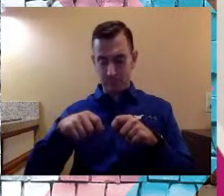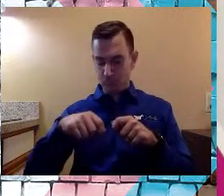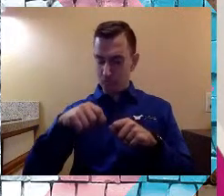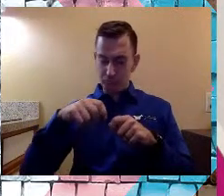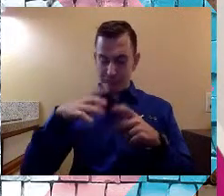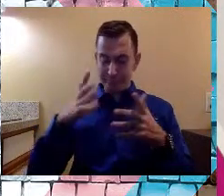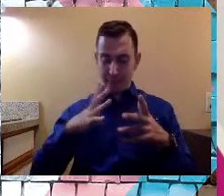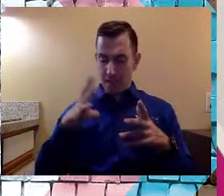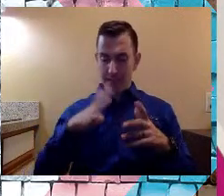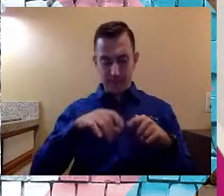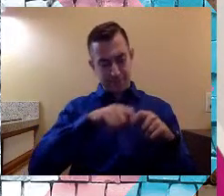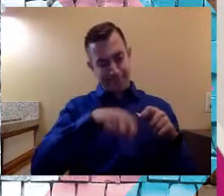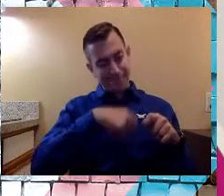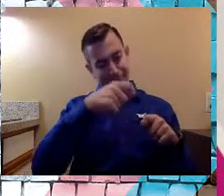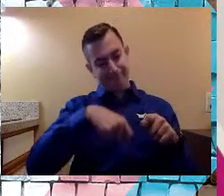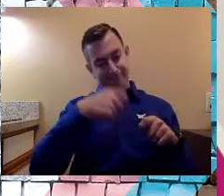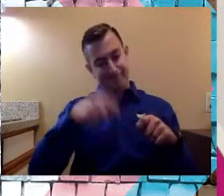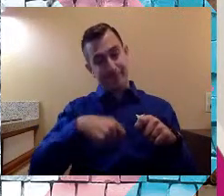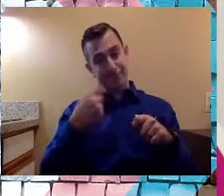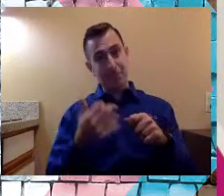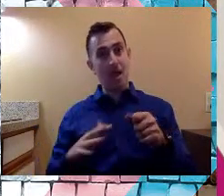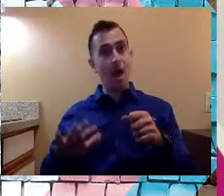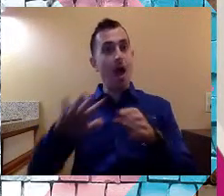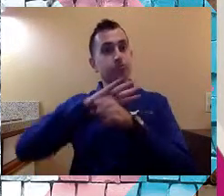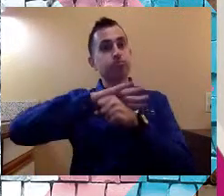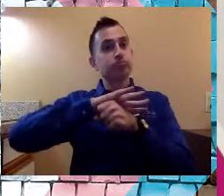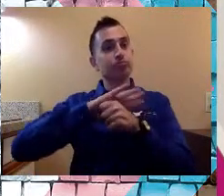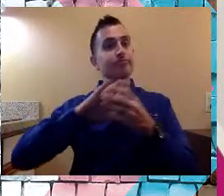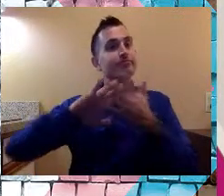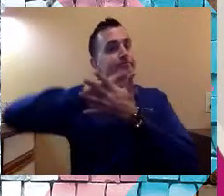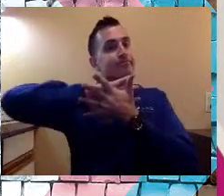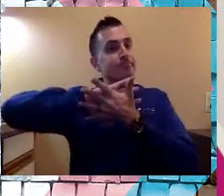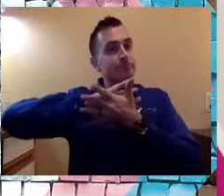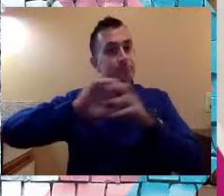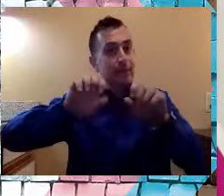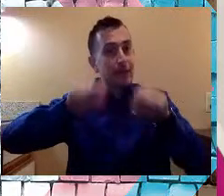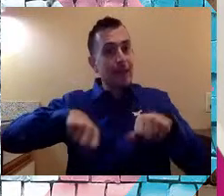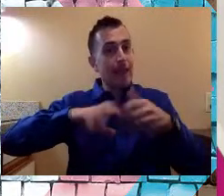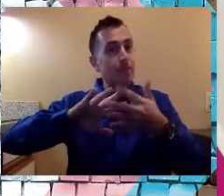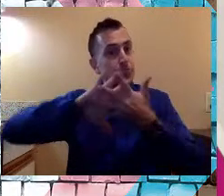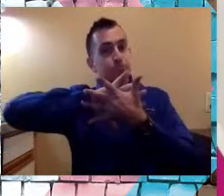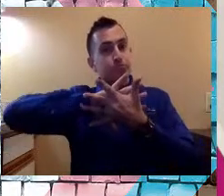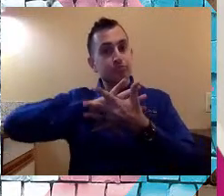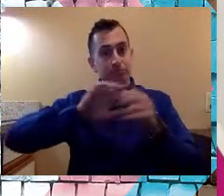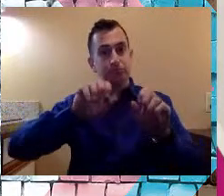my orange. Oop, cover it up. There you go.